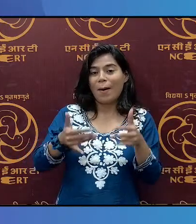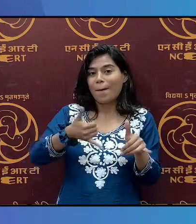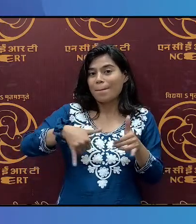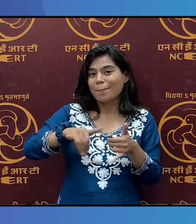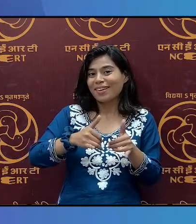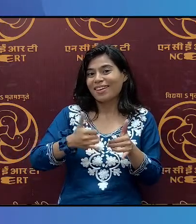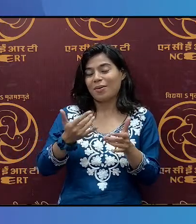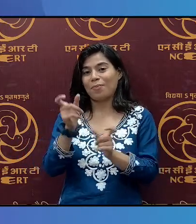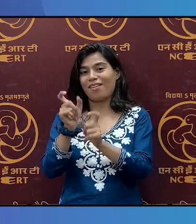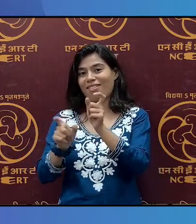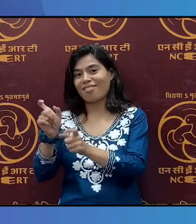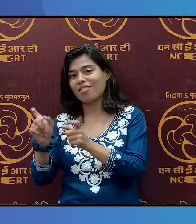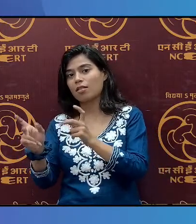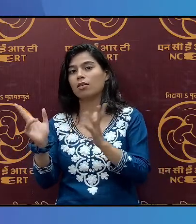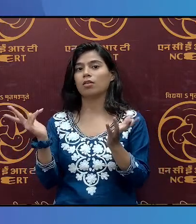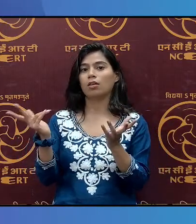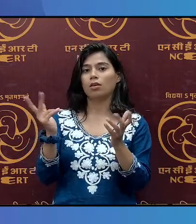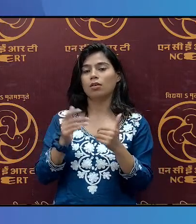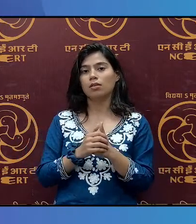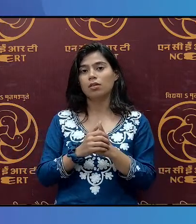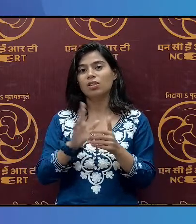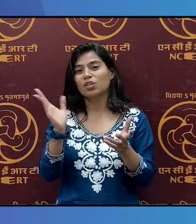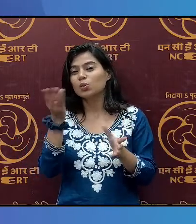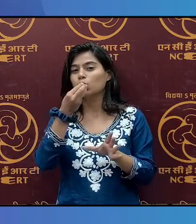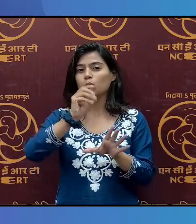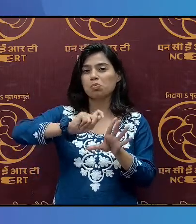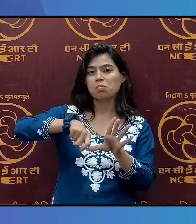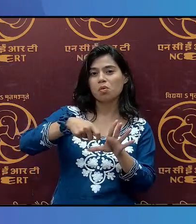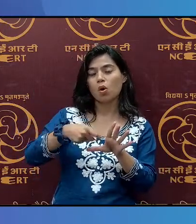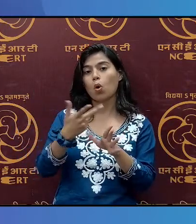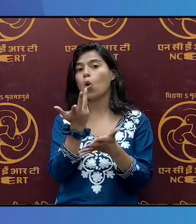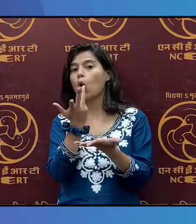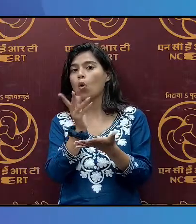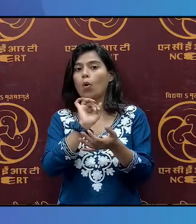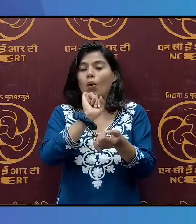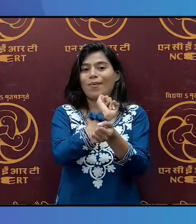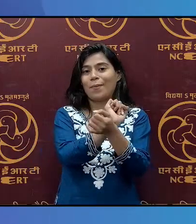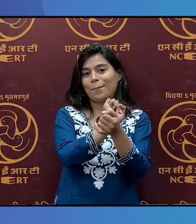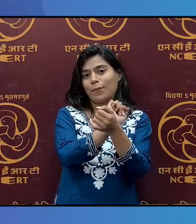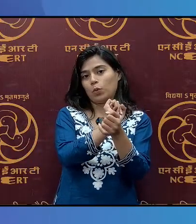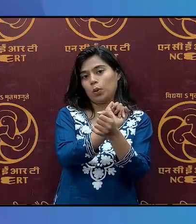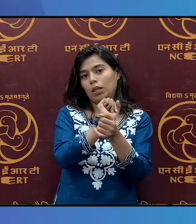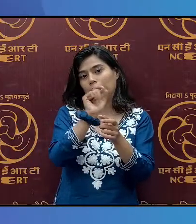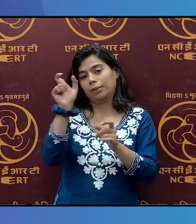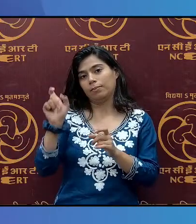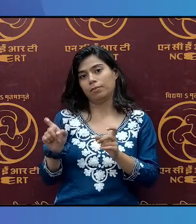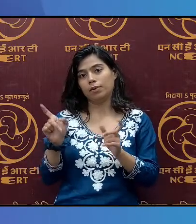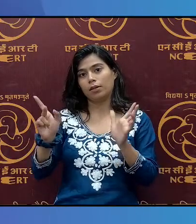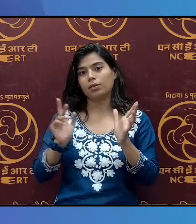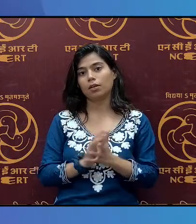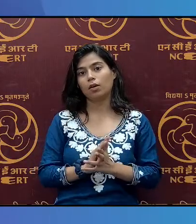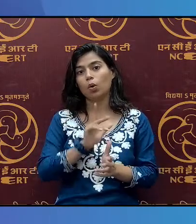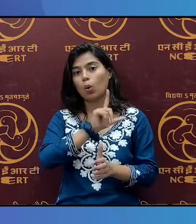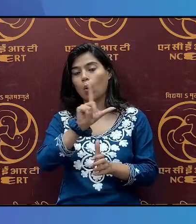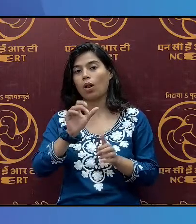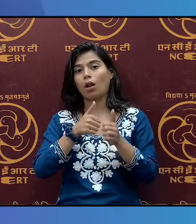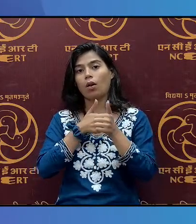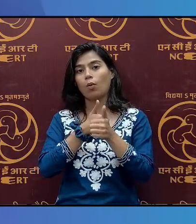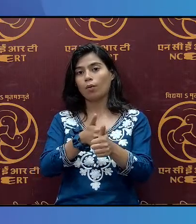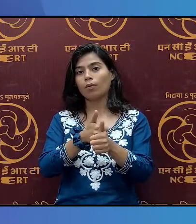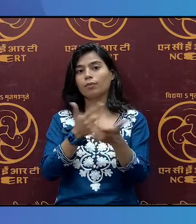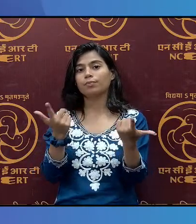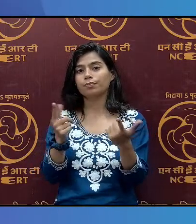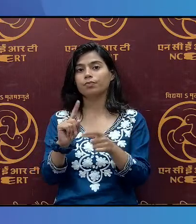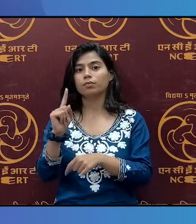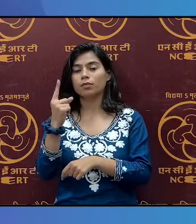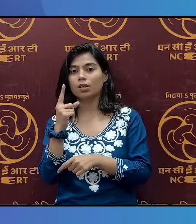mechanic, physiotherapists, chef, and police officers. Find out the talent and try to follow one